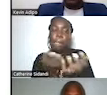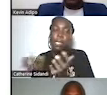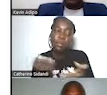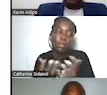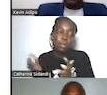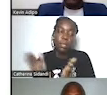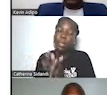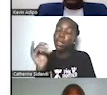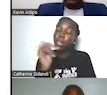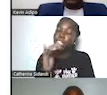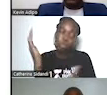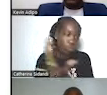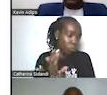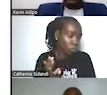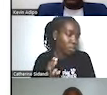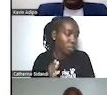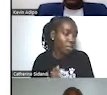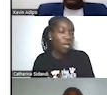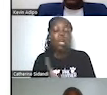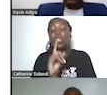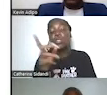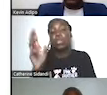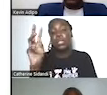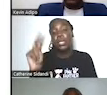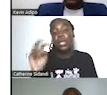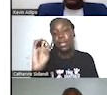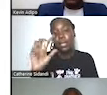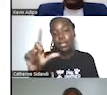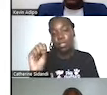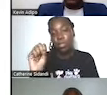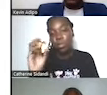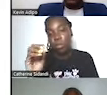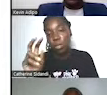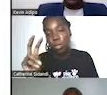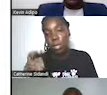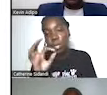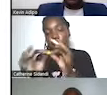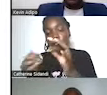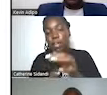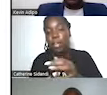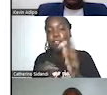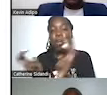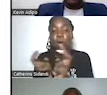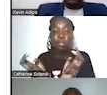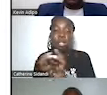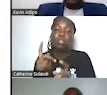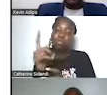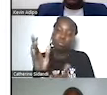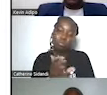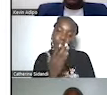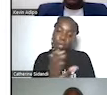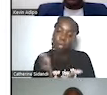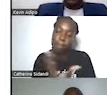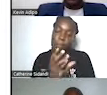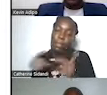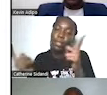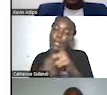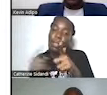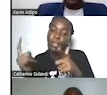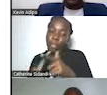true. So Nelson, if you kindly can share your contact details on the chat, so that we